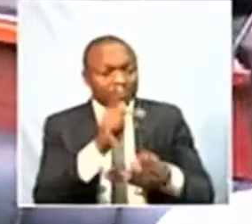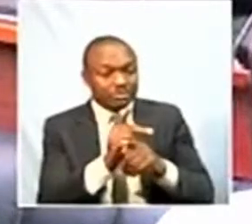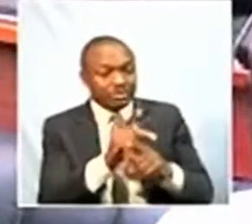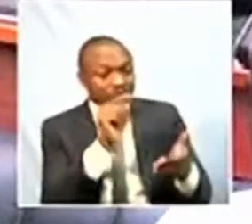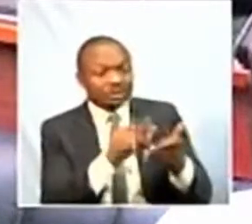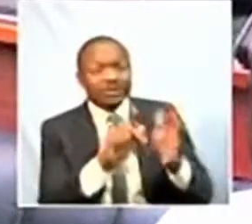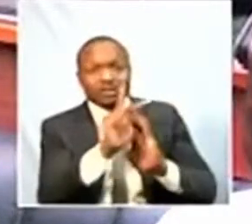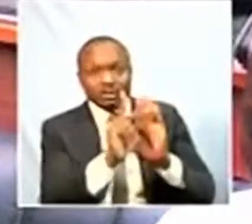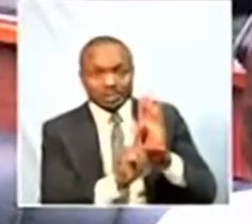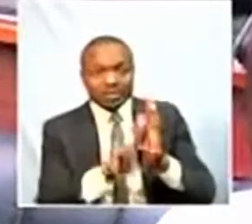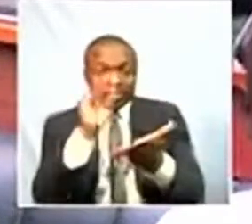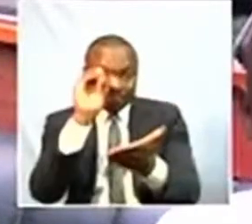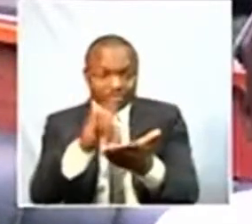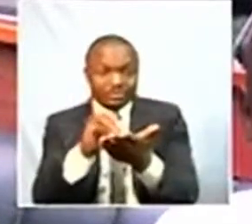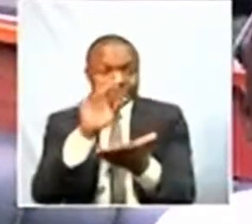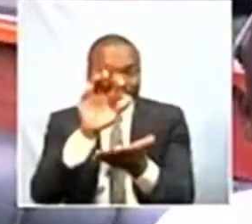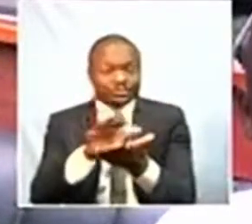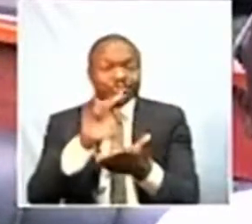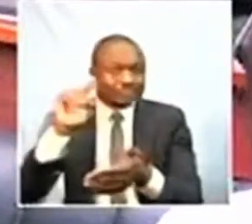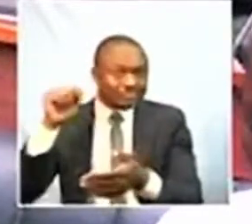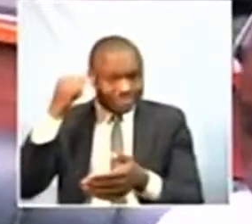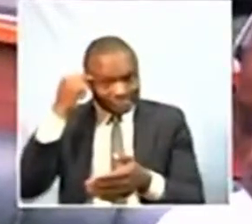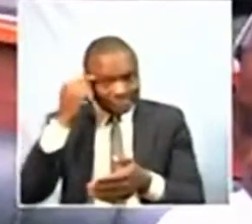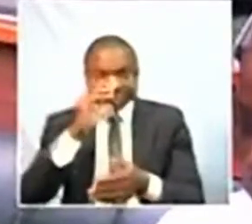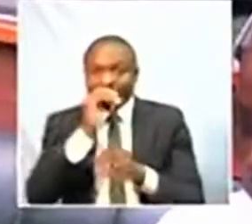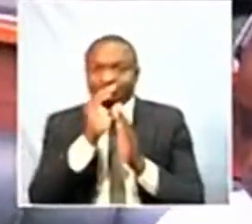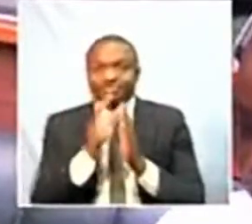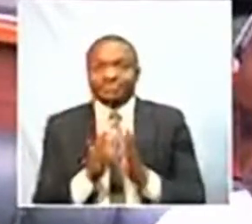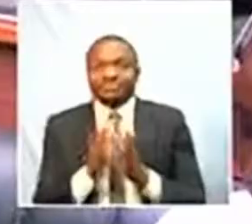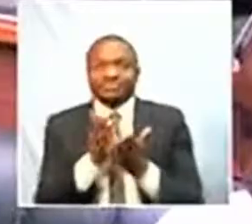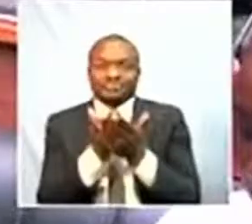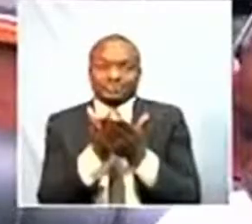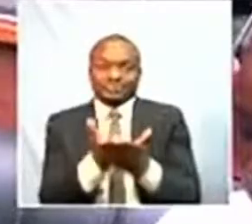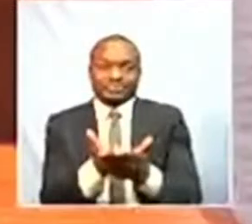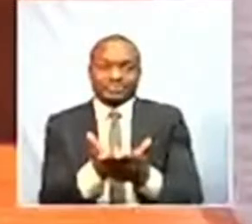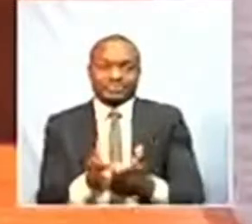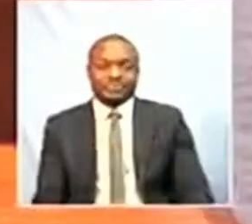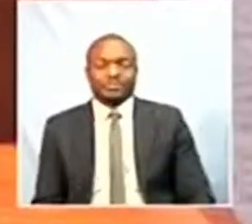have been set by the general government. Madam Speaker, I rest my case.